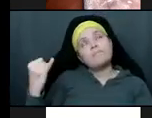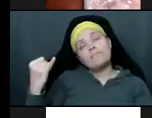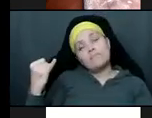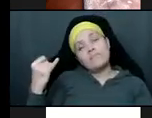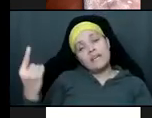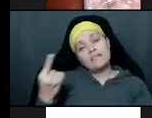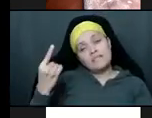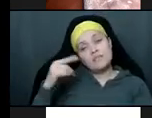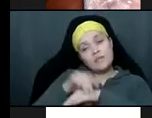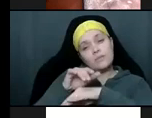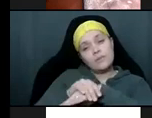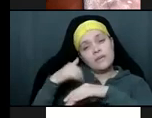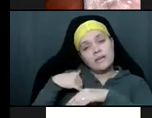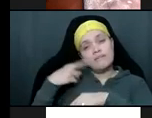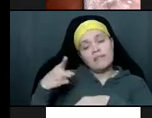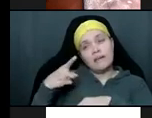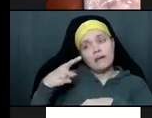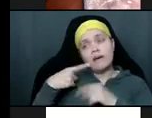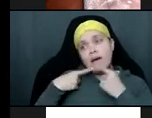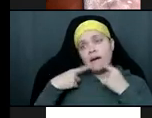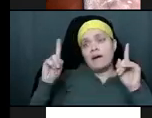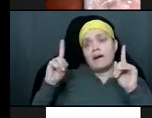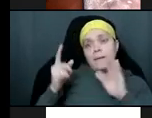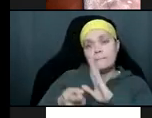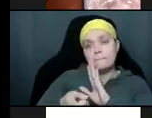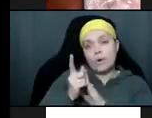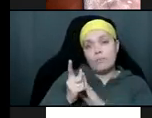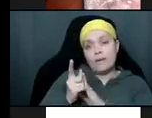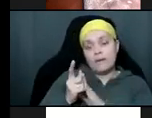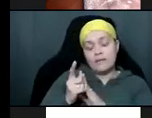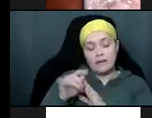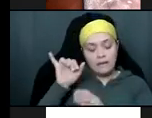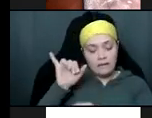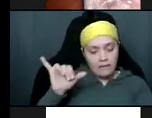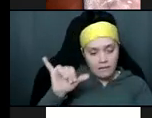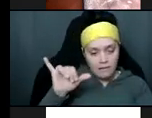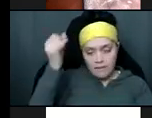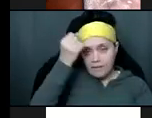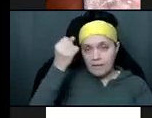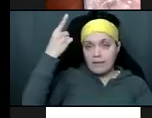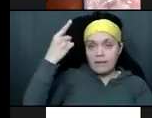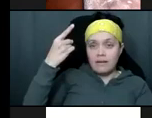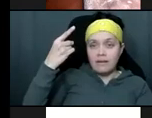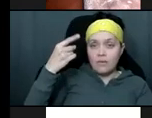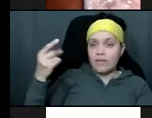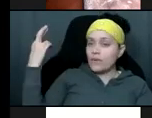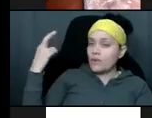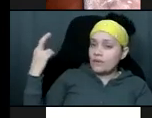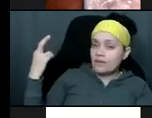someone in Britain having that eureka moment, that epiphany, when they